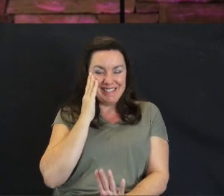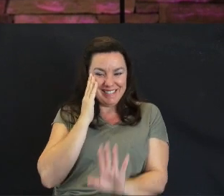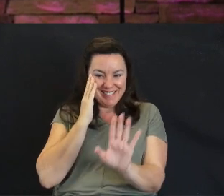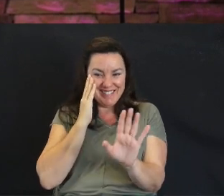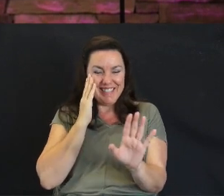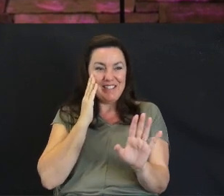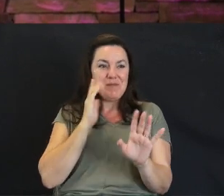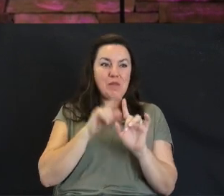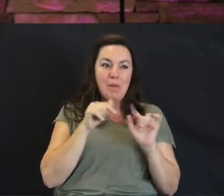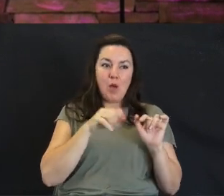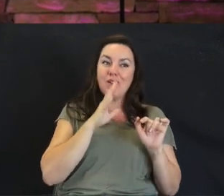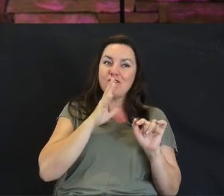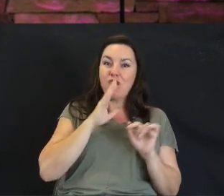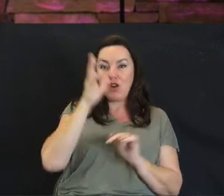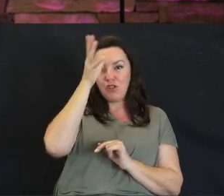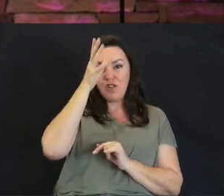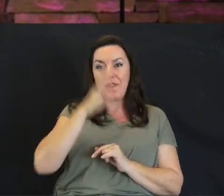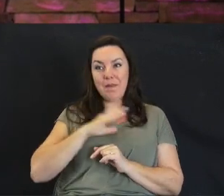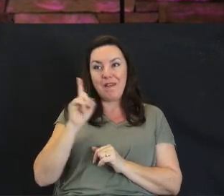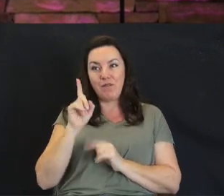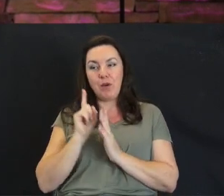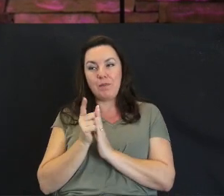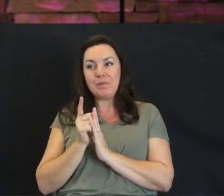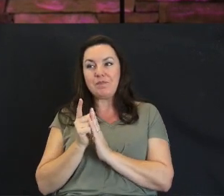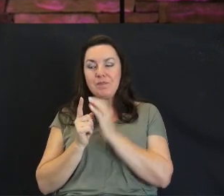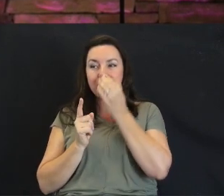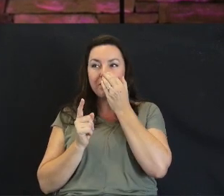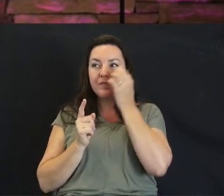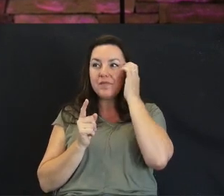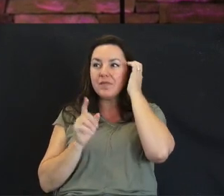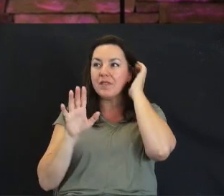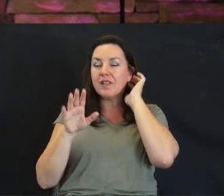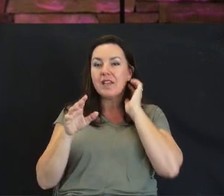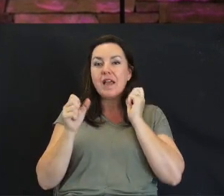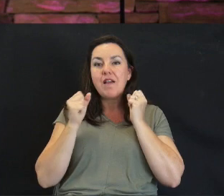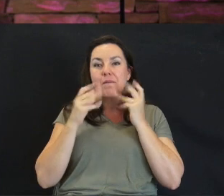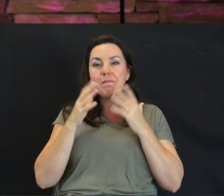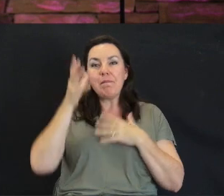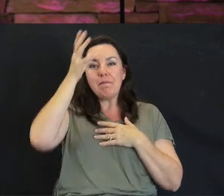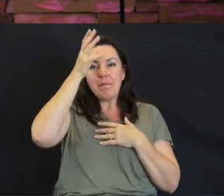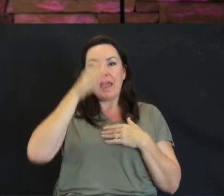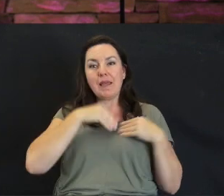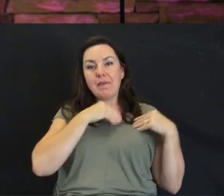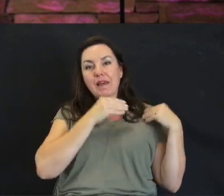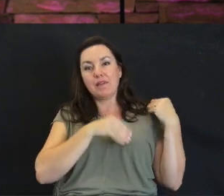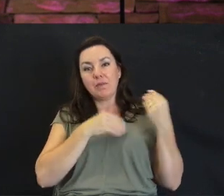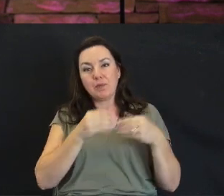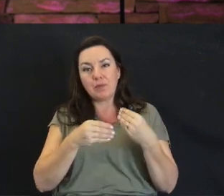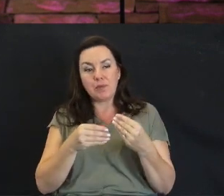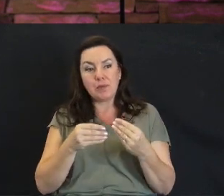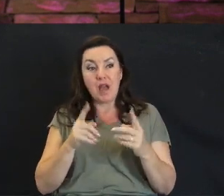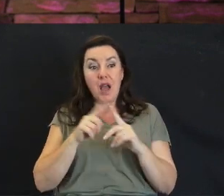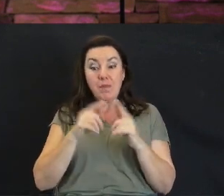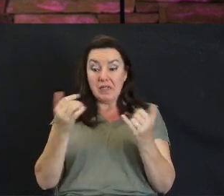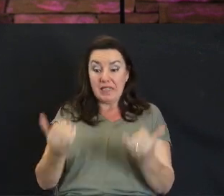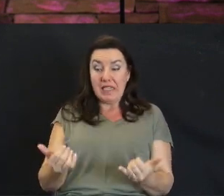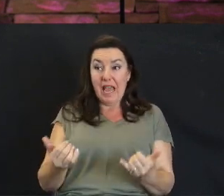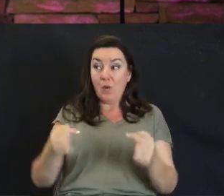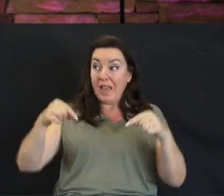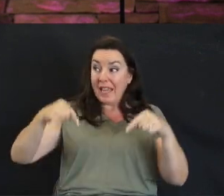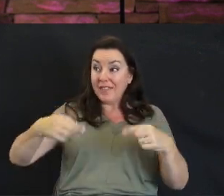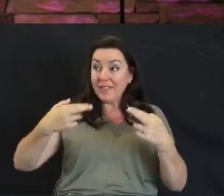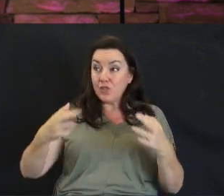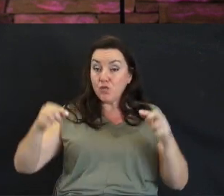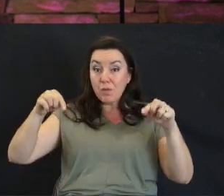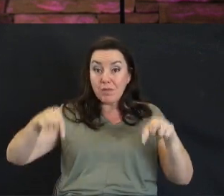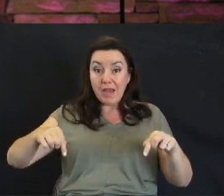But here I want to speak to the men Just for a second before we get to the men For many men down through the centuries And up to the very present day And in this very room